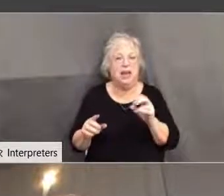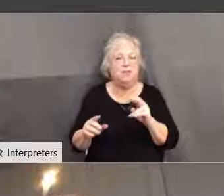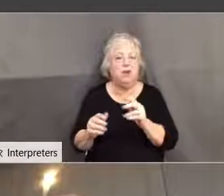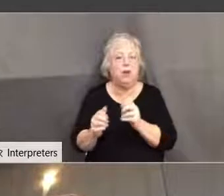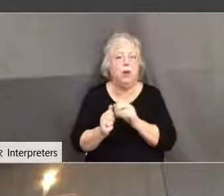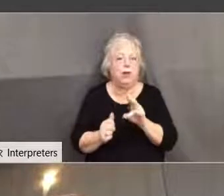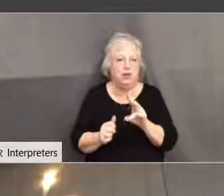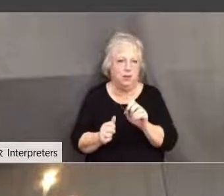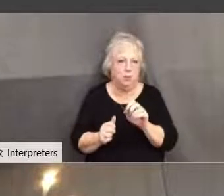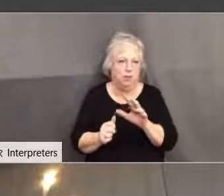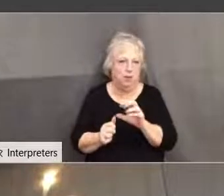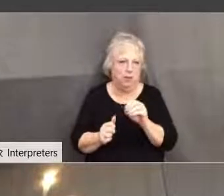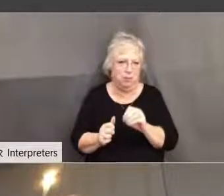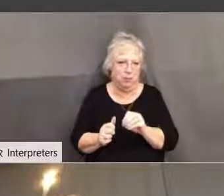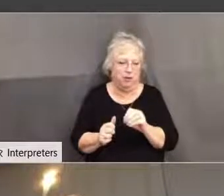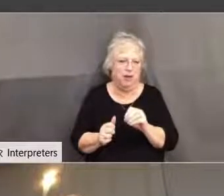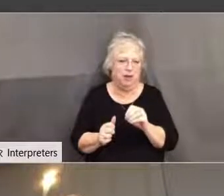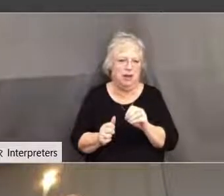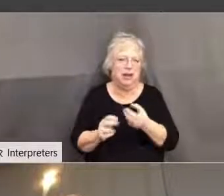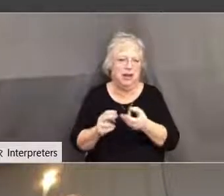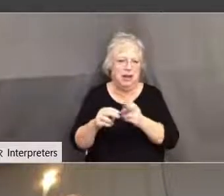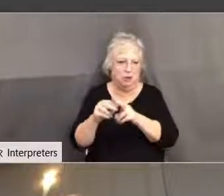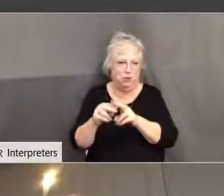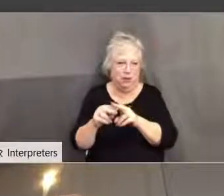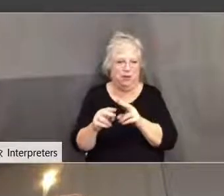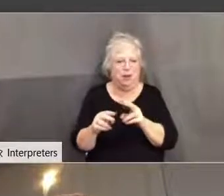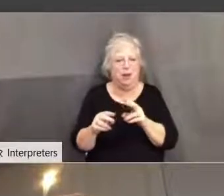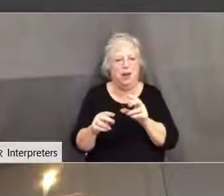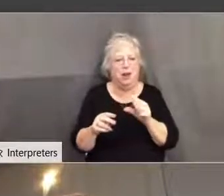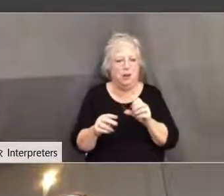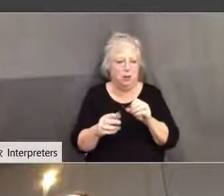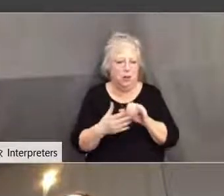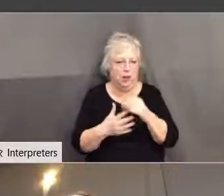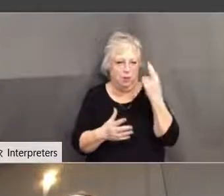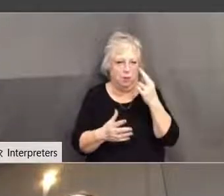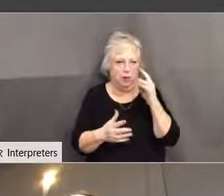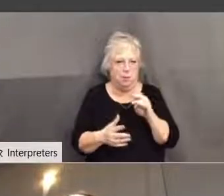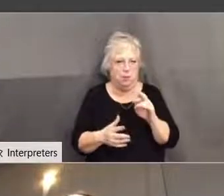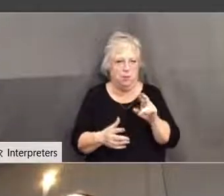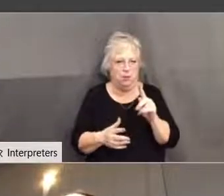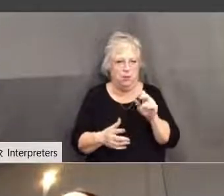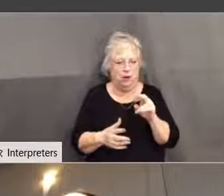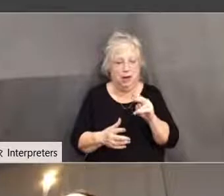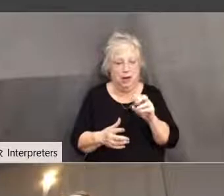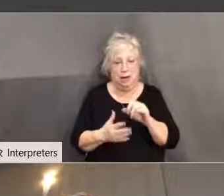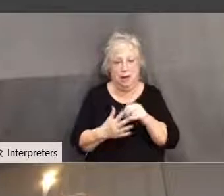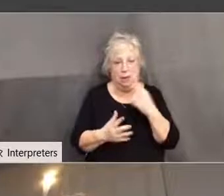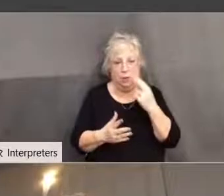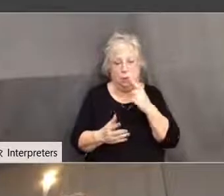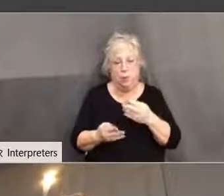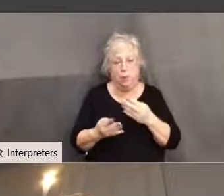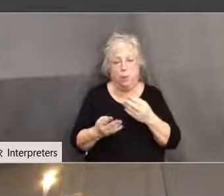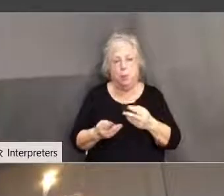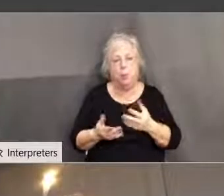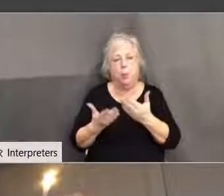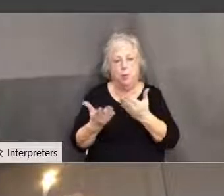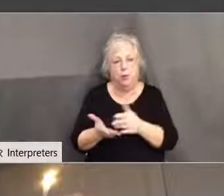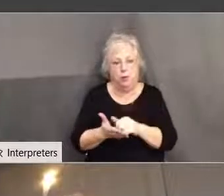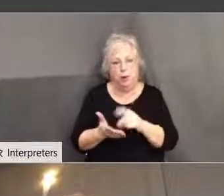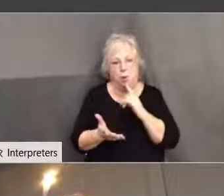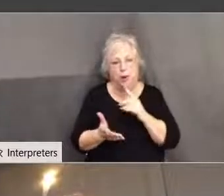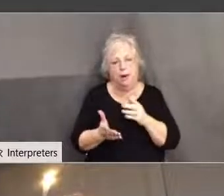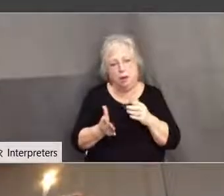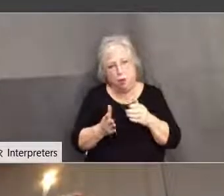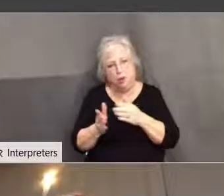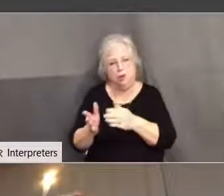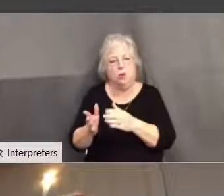increase. And so I think that's the reason why Mr. Kane is proposing that we go this route from a financially prudent standpoint. But I think